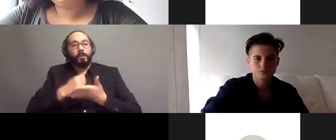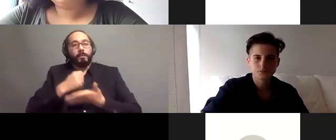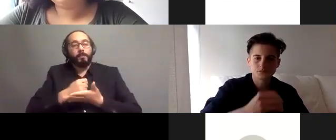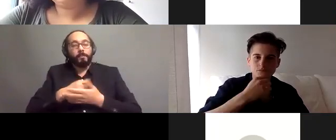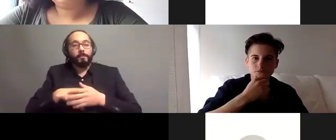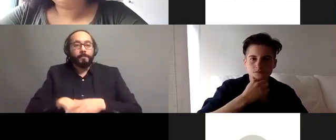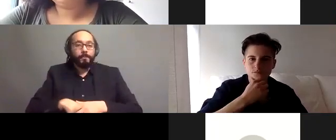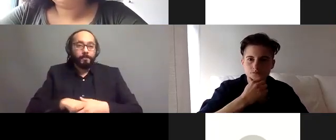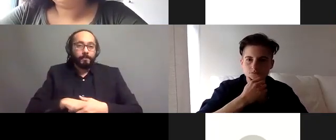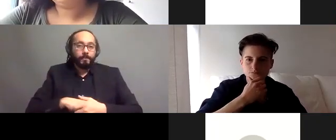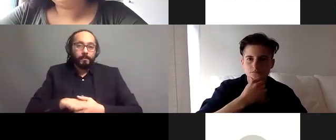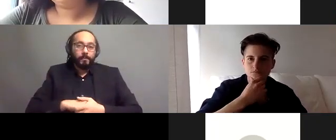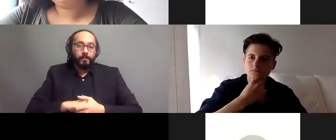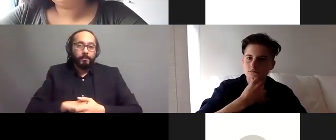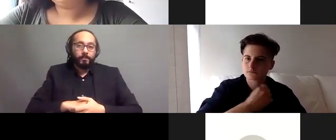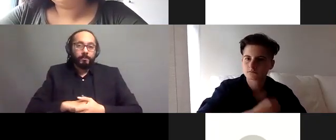Awesome. Ivetta.